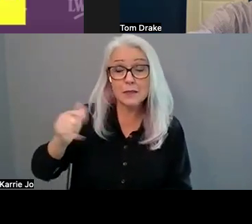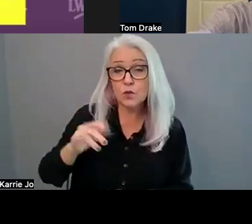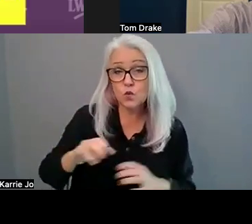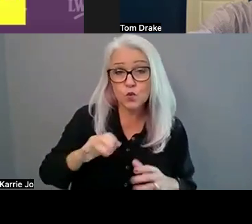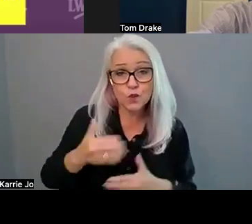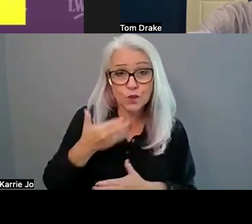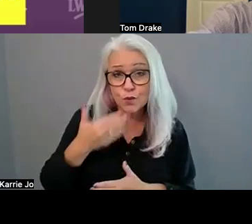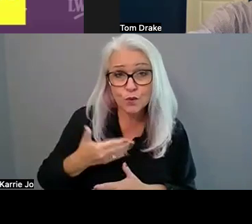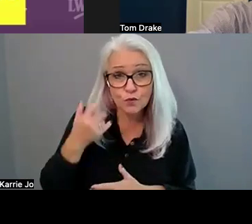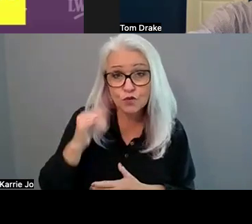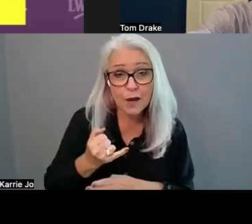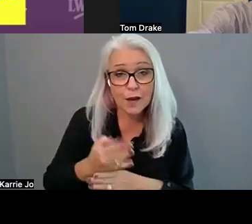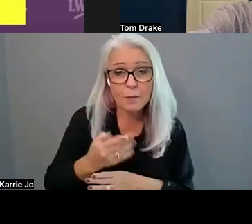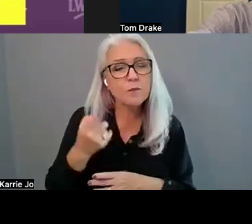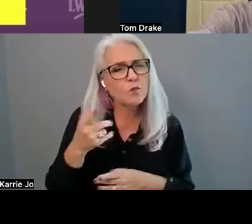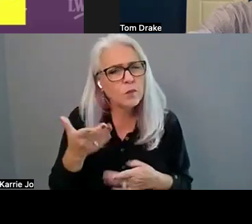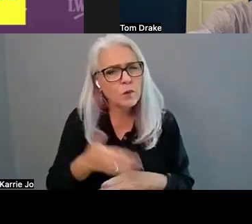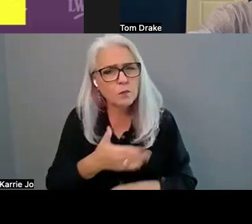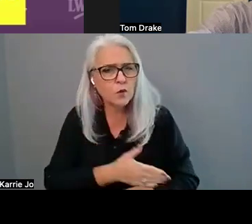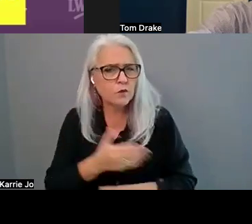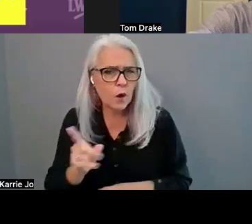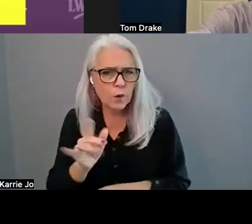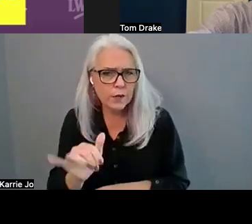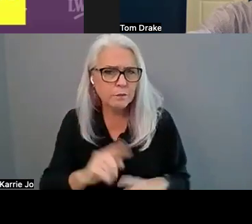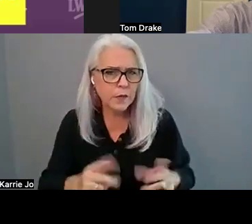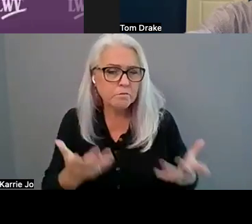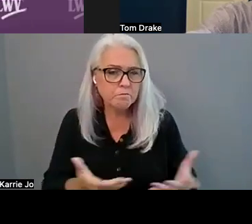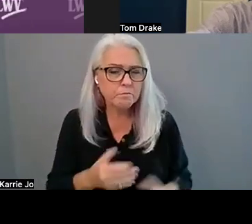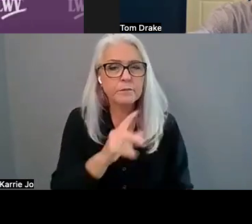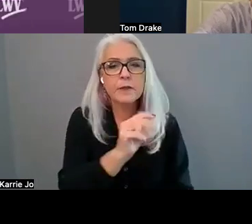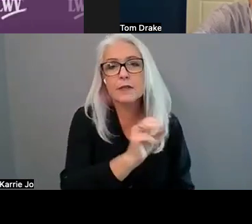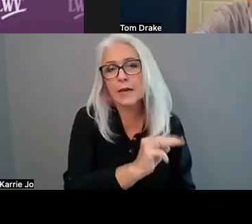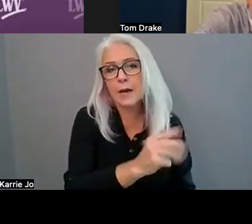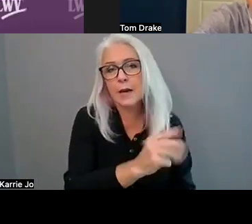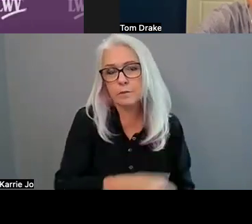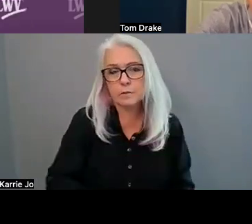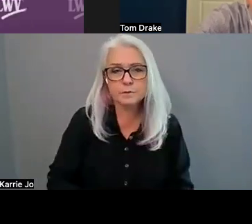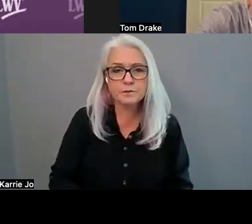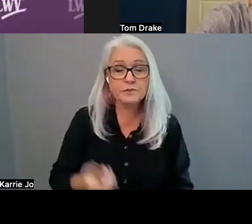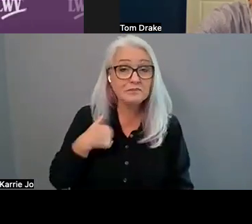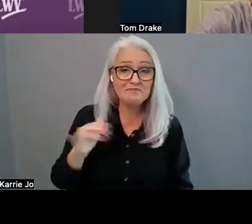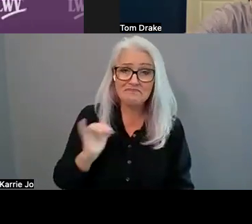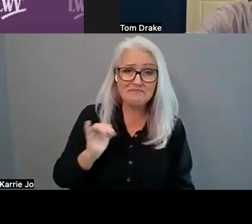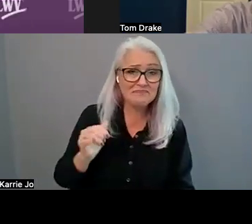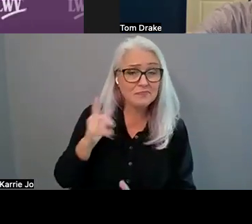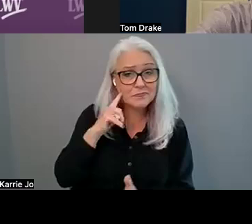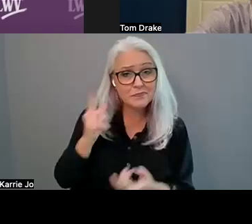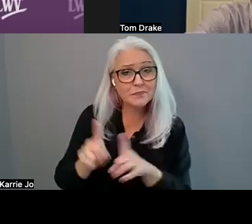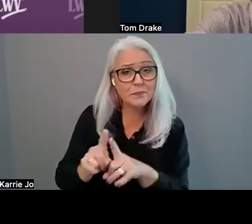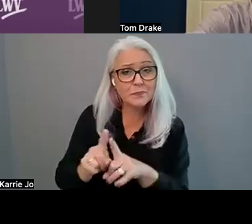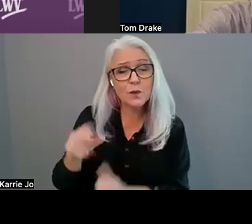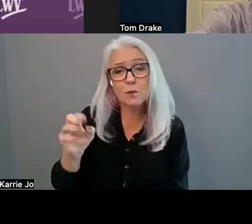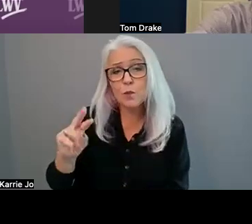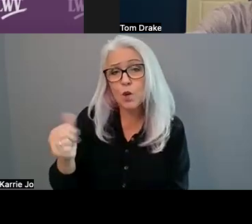do better, but Thank you. Tom. I'm with Morgan on that also. We have